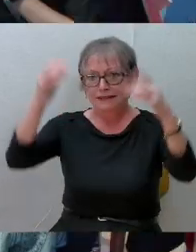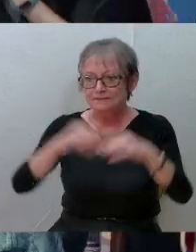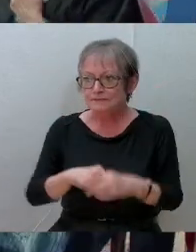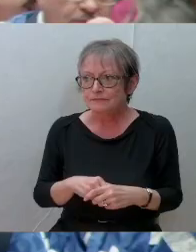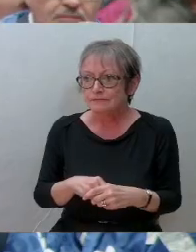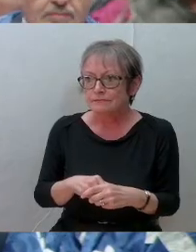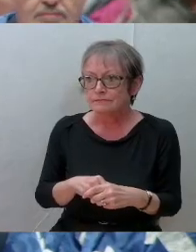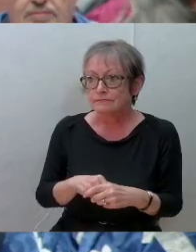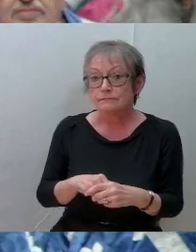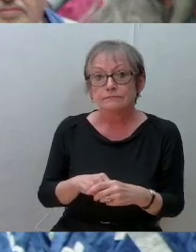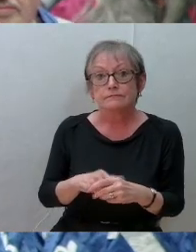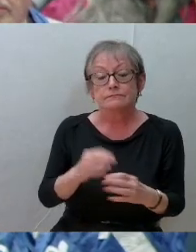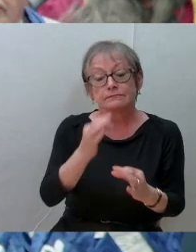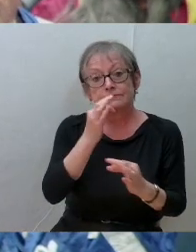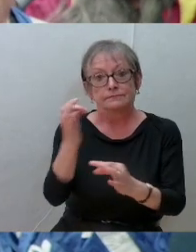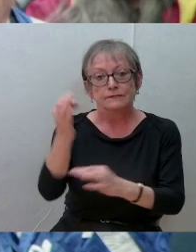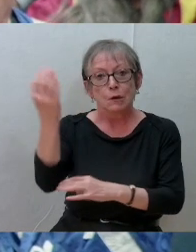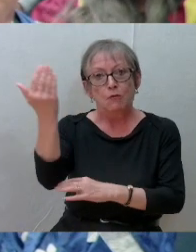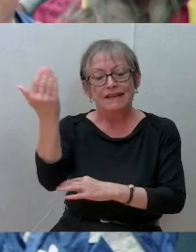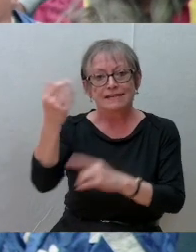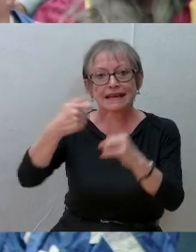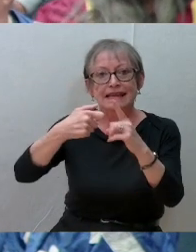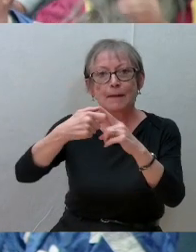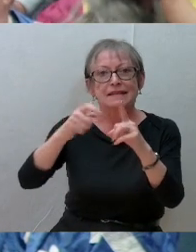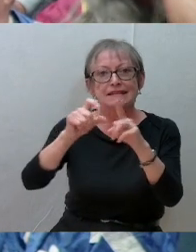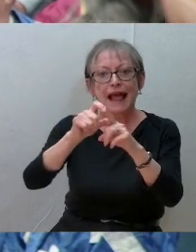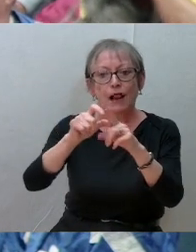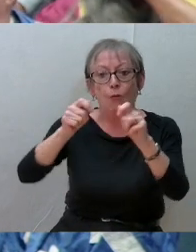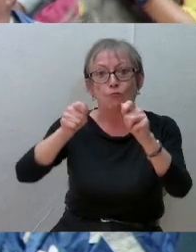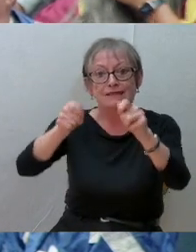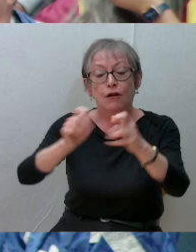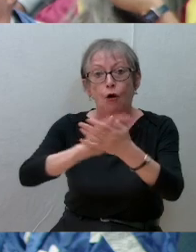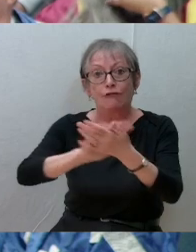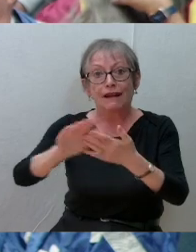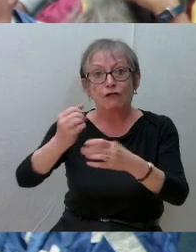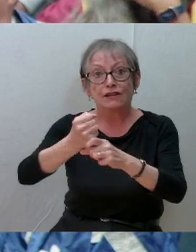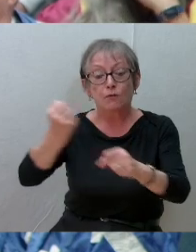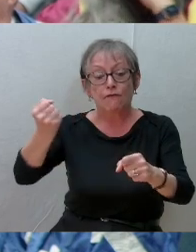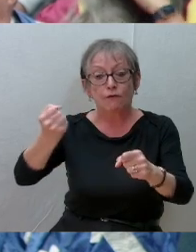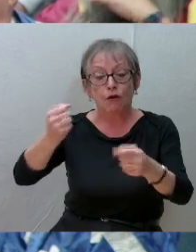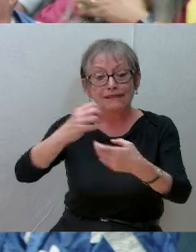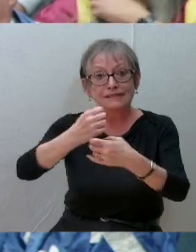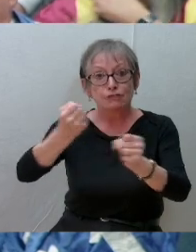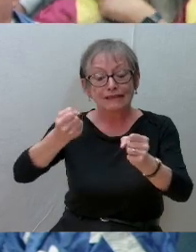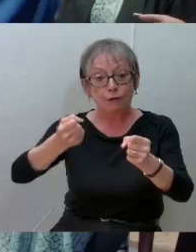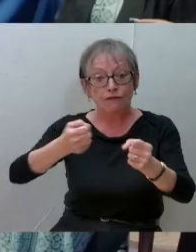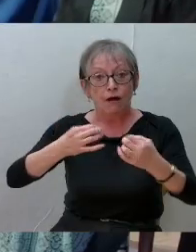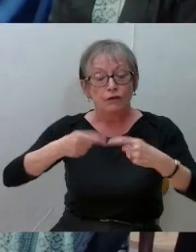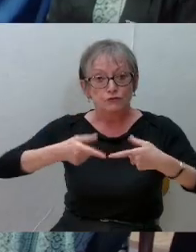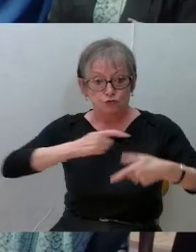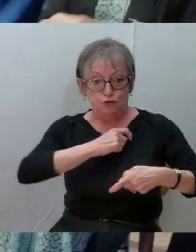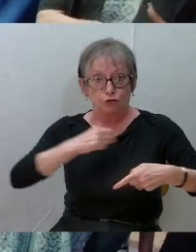I now call on Professor Kim Dale to present the honorary graduate for the degree of Doctor of Laws.